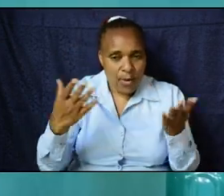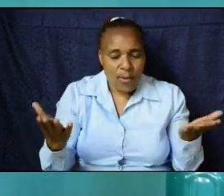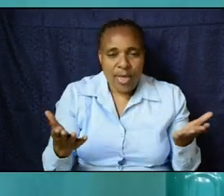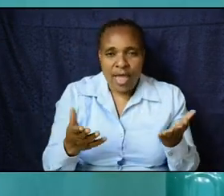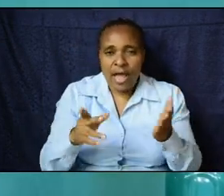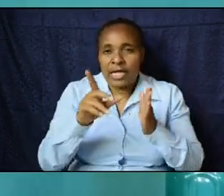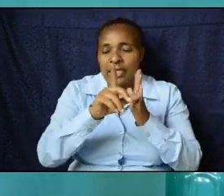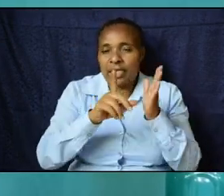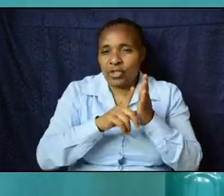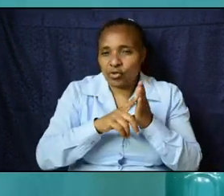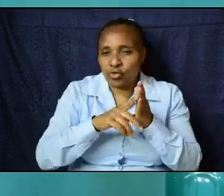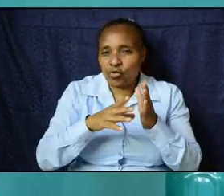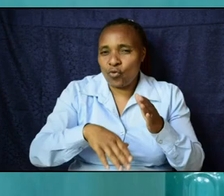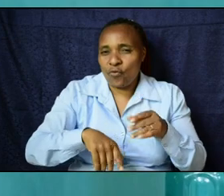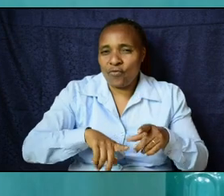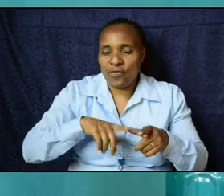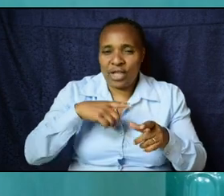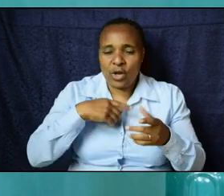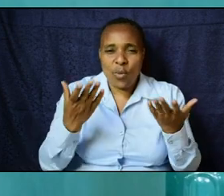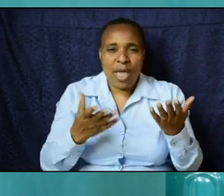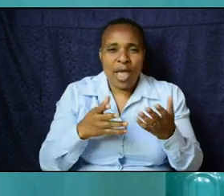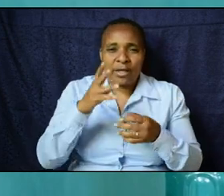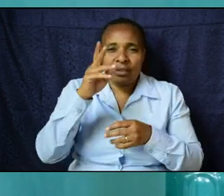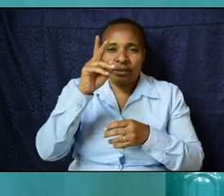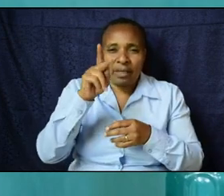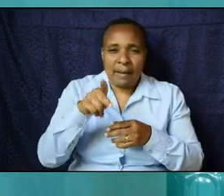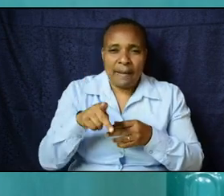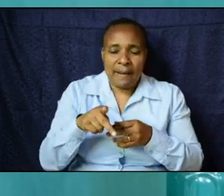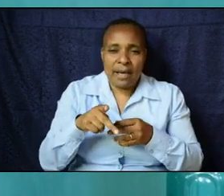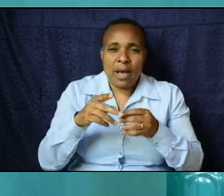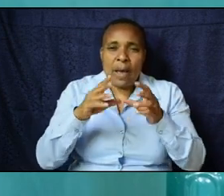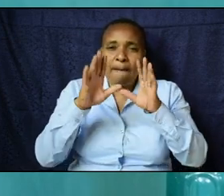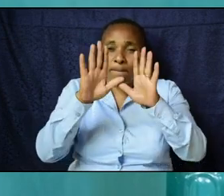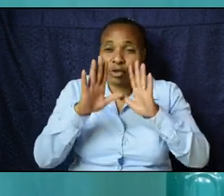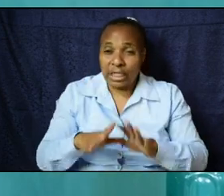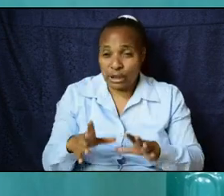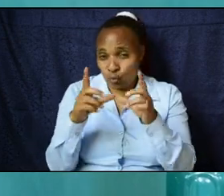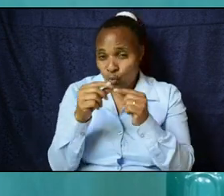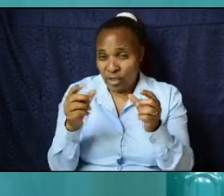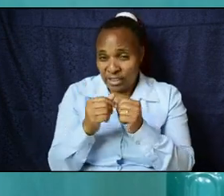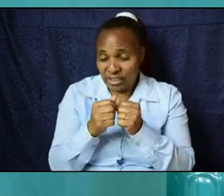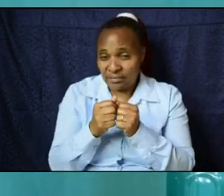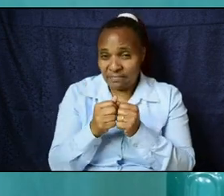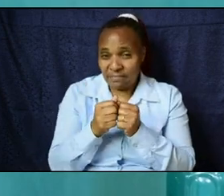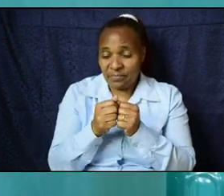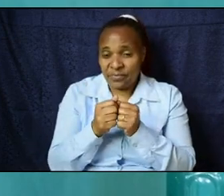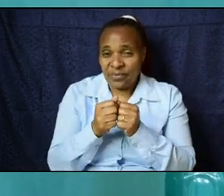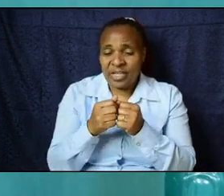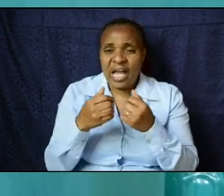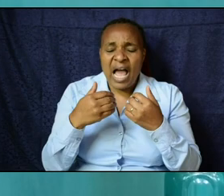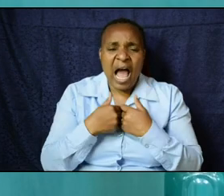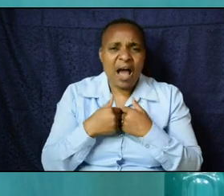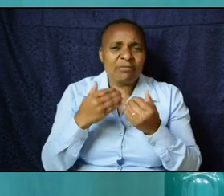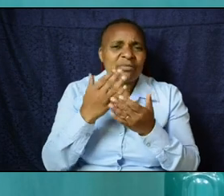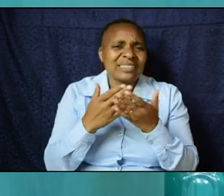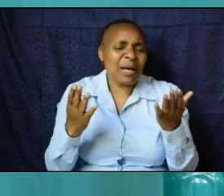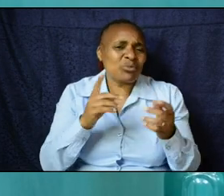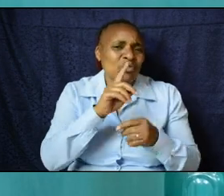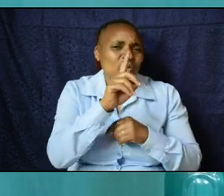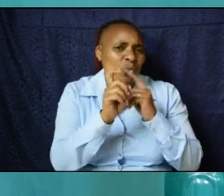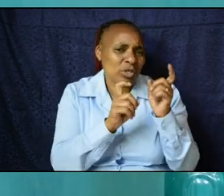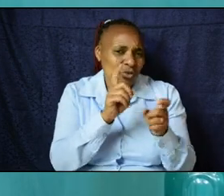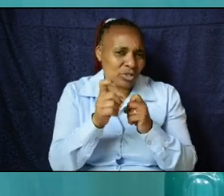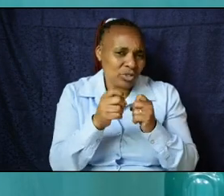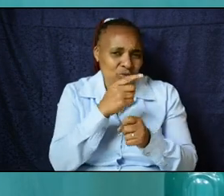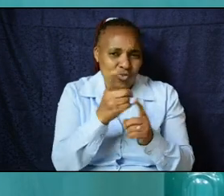you can just flip to it, the punchlines, okay? Just like everyone just flip to the punchlines, we're going to get some bit of some questions